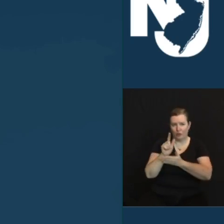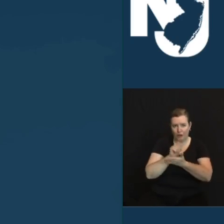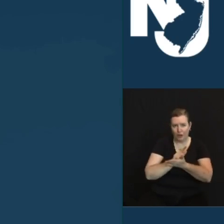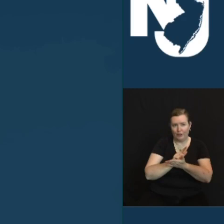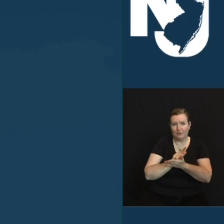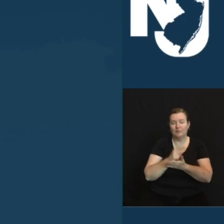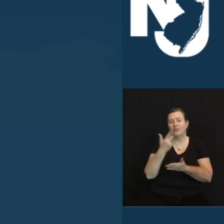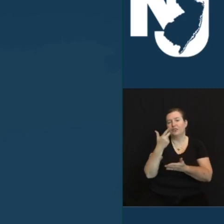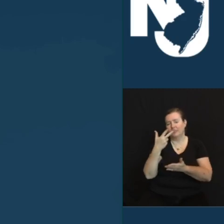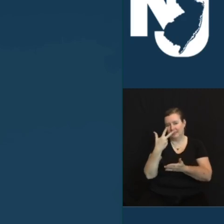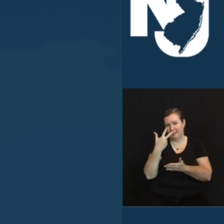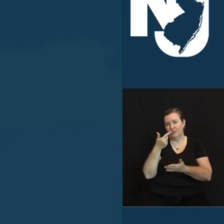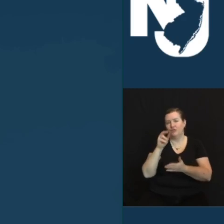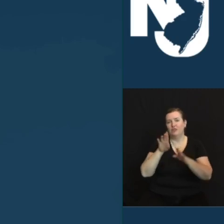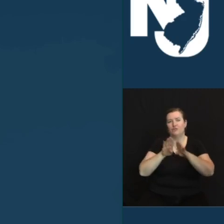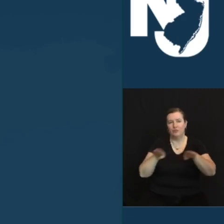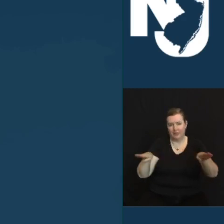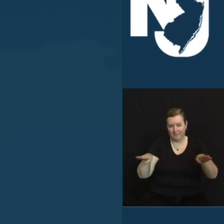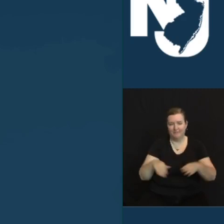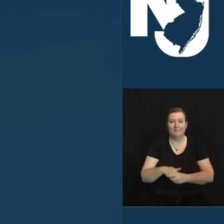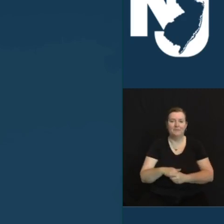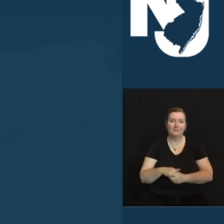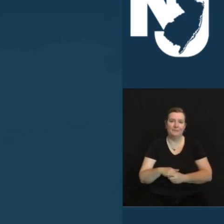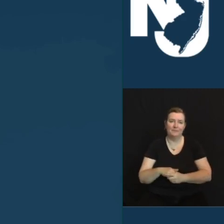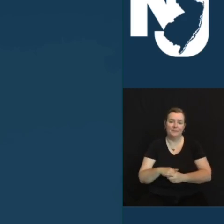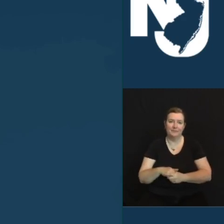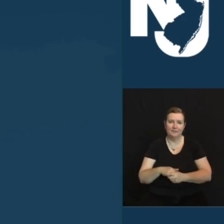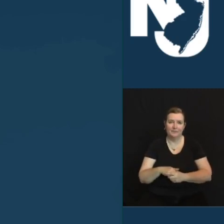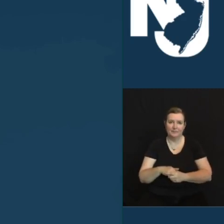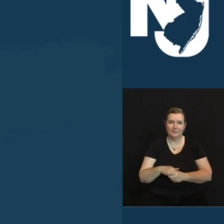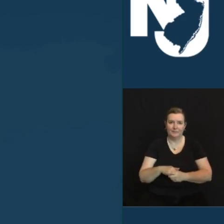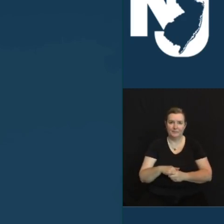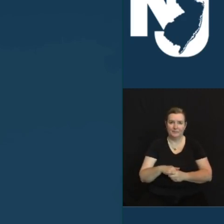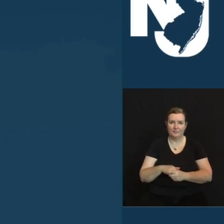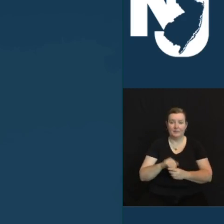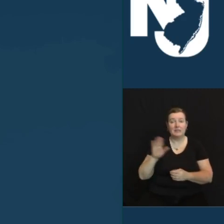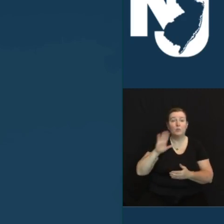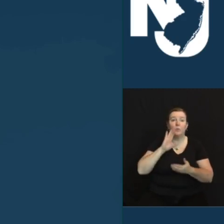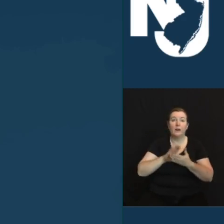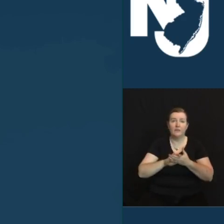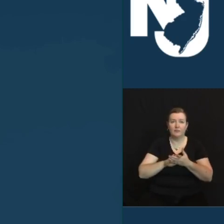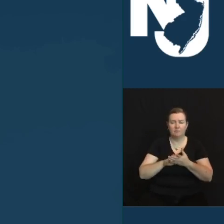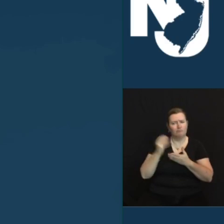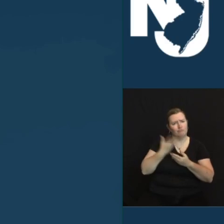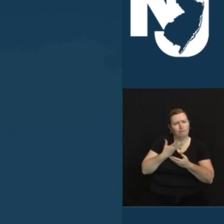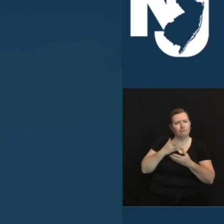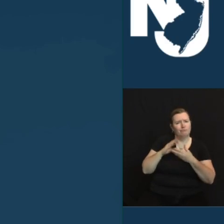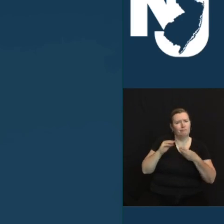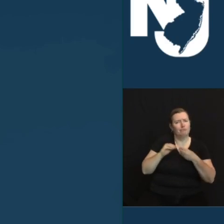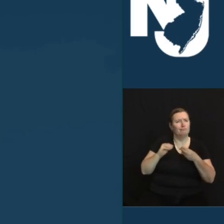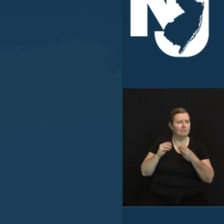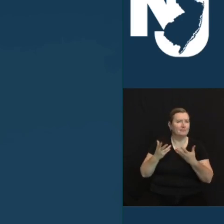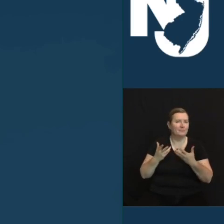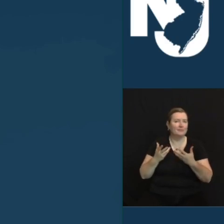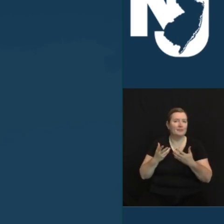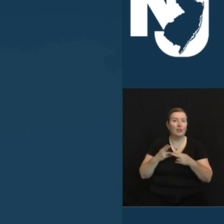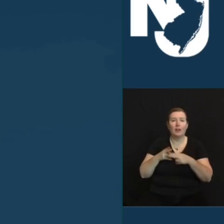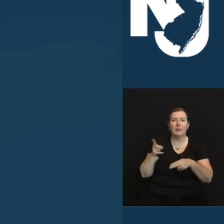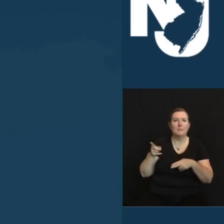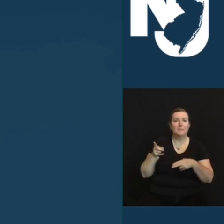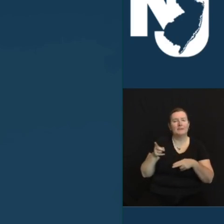James, Sierra, and Sadie. Carol said this to me, which I thought was an incredible statement. She called him, and I'm quoting her, "the